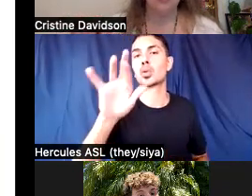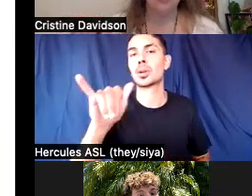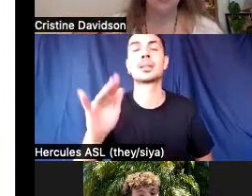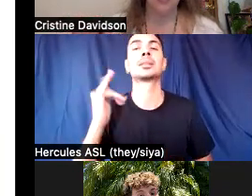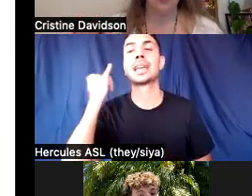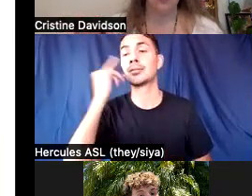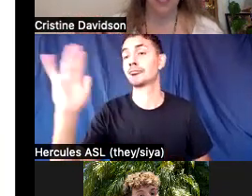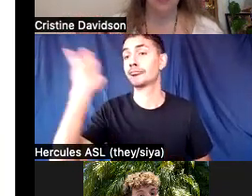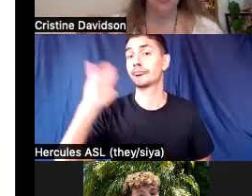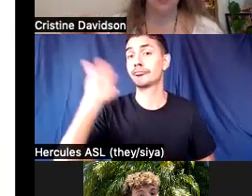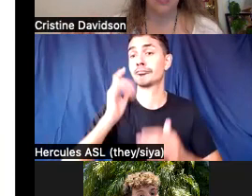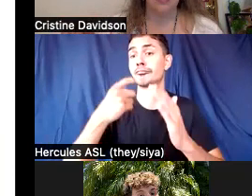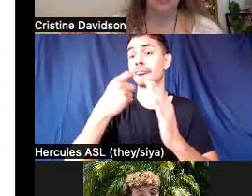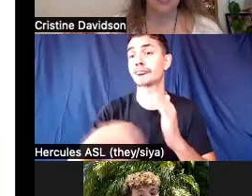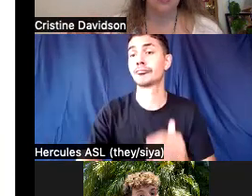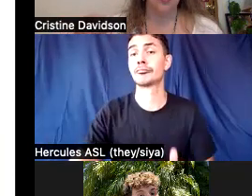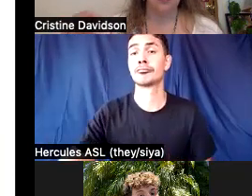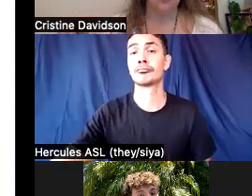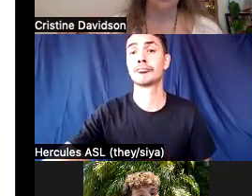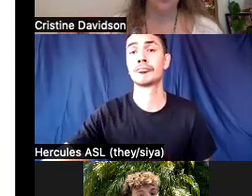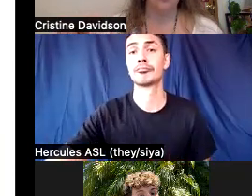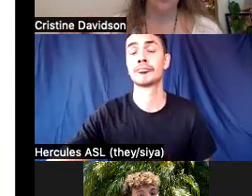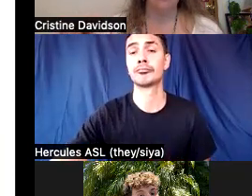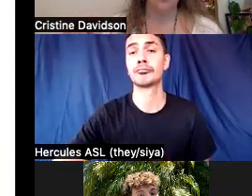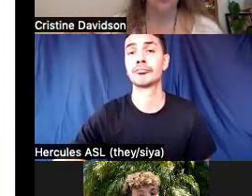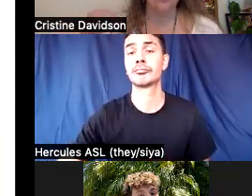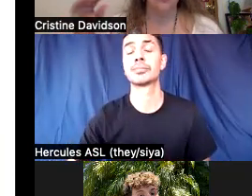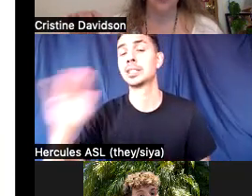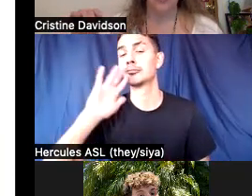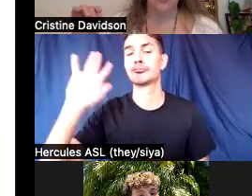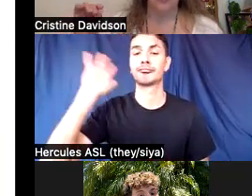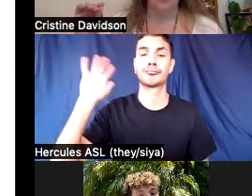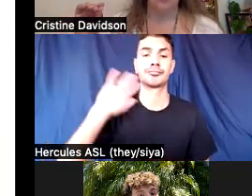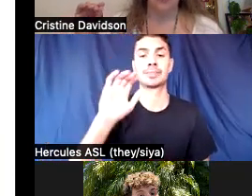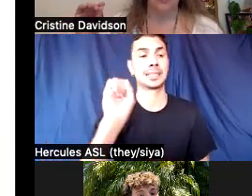isn't sexual violence related, they can still be on the predatory offender list.